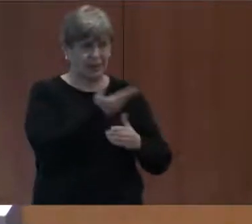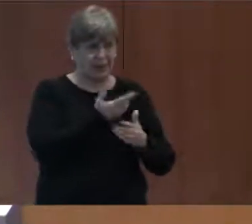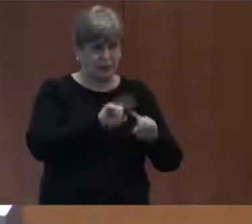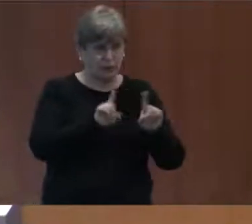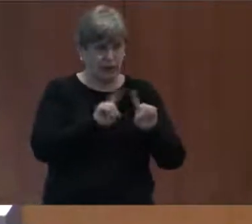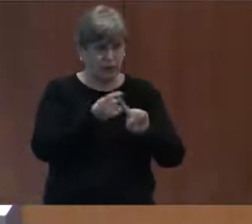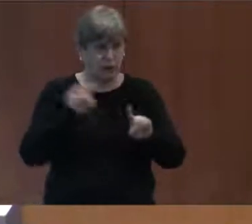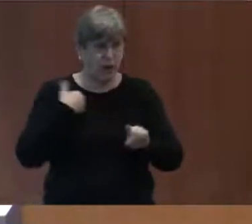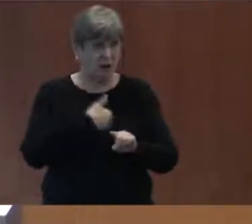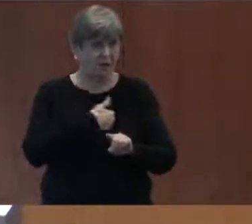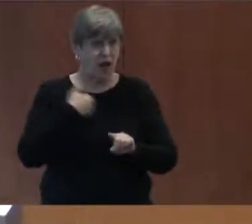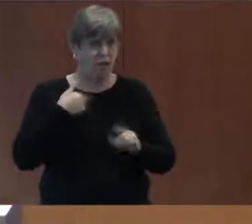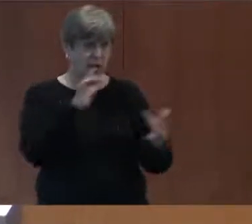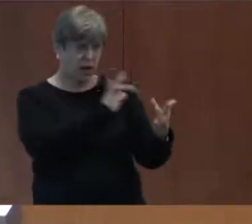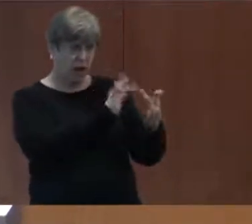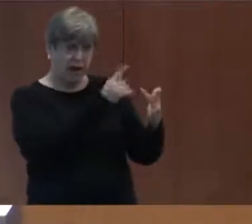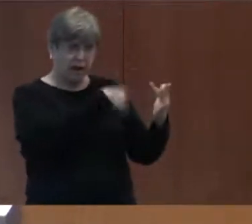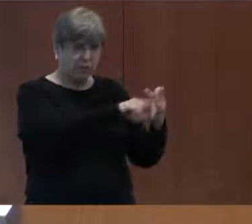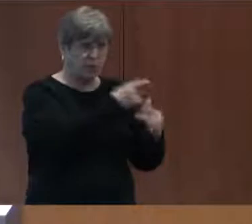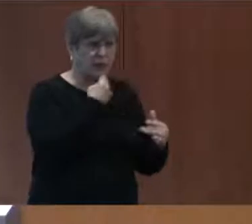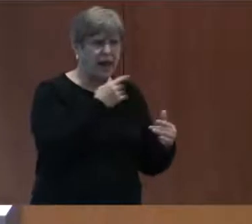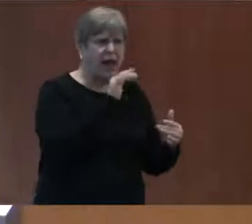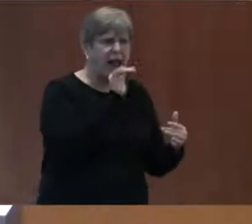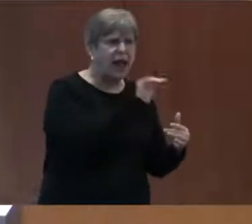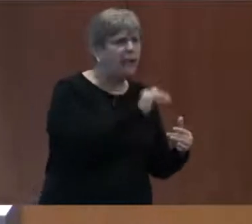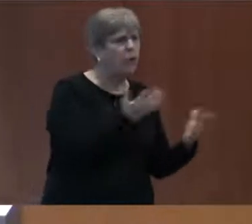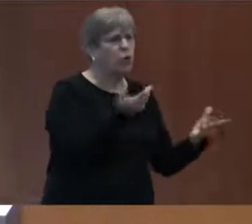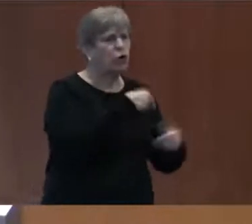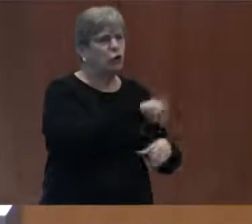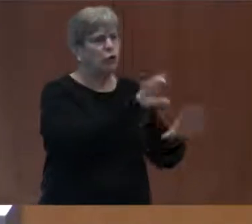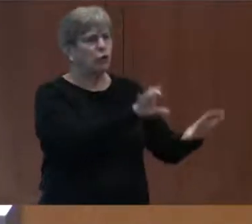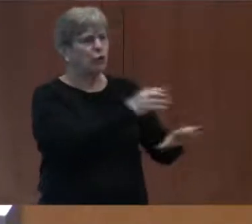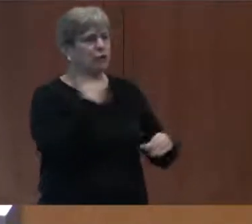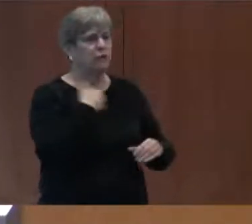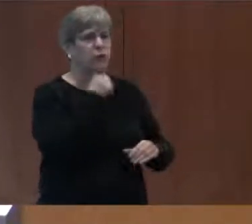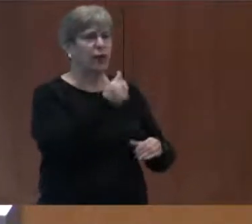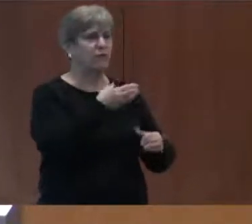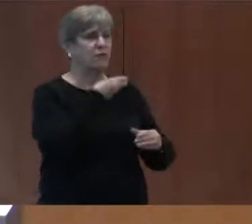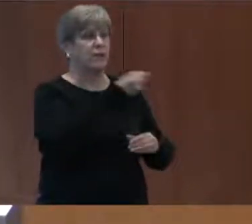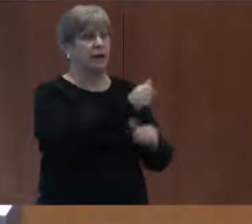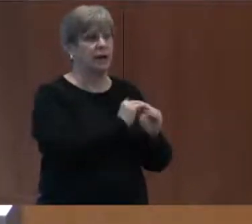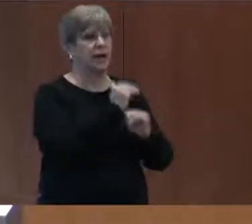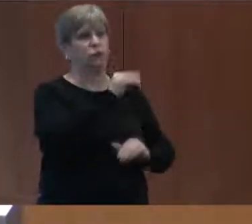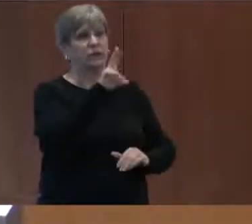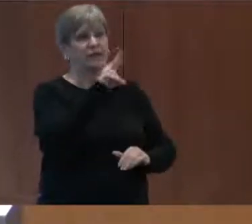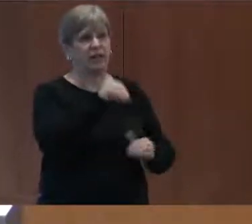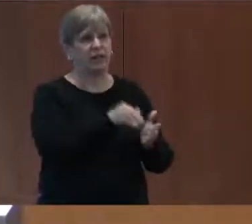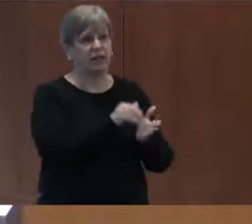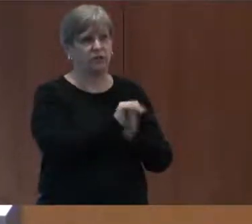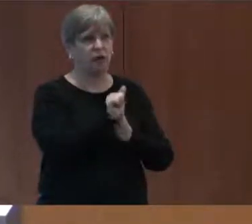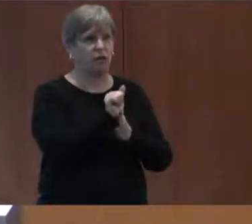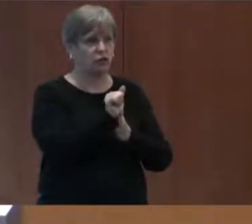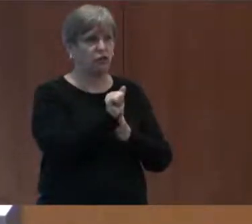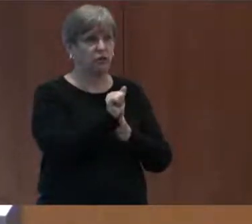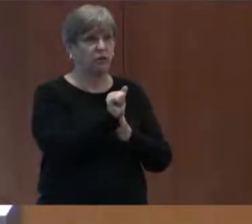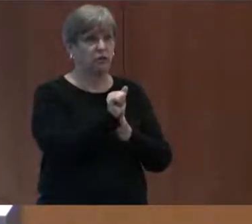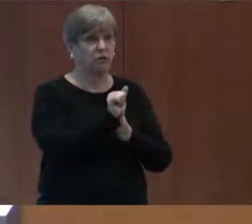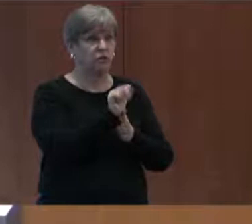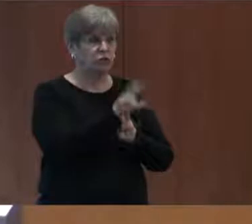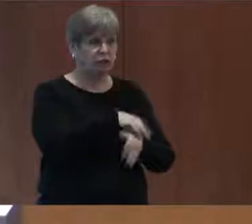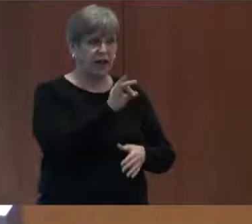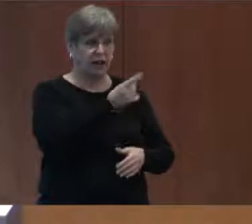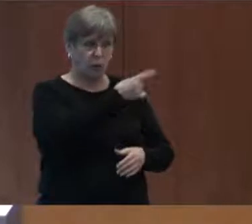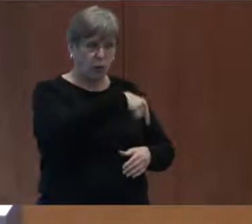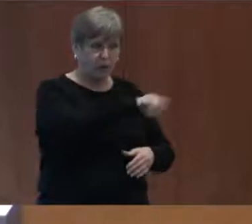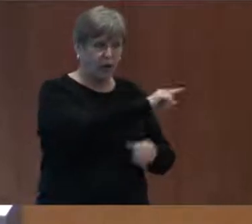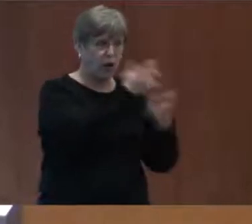ever reached out to them to say, hey, what are you guys doing so that we don't have to spend an extra $70,000 to find out what